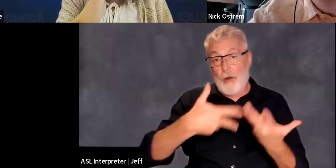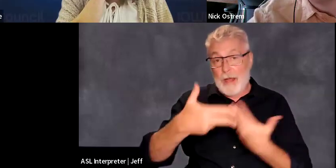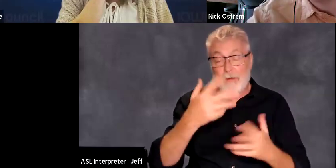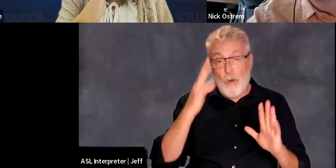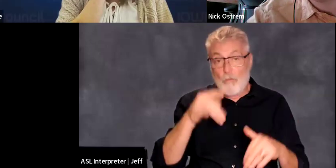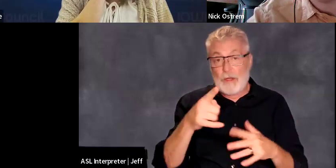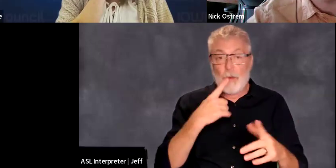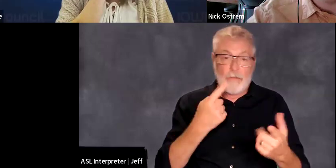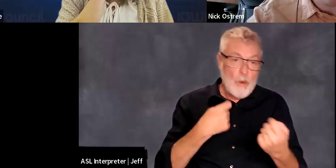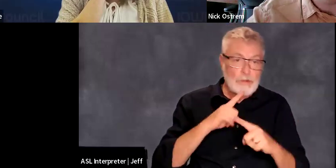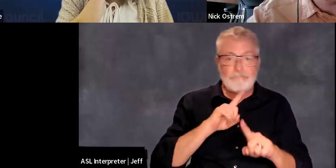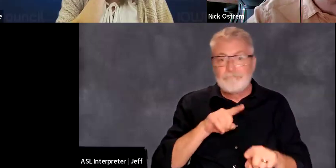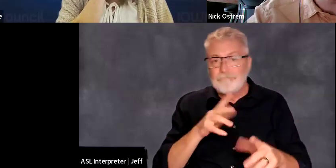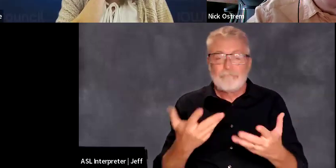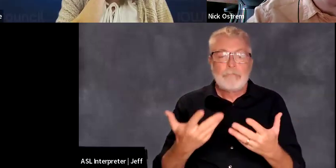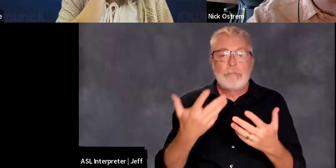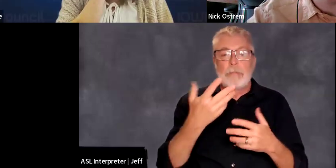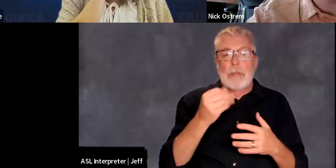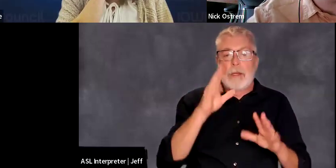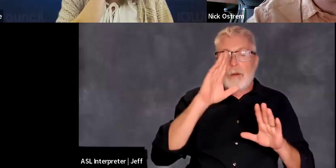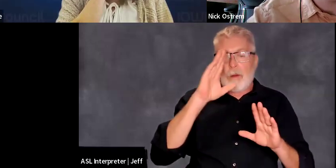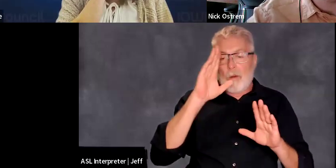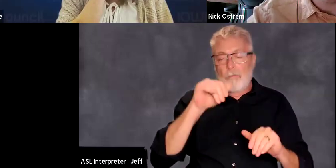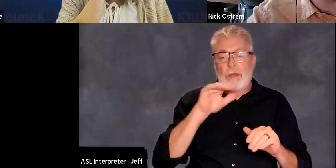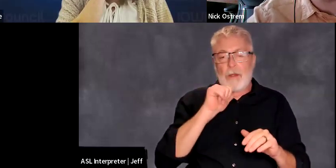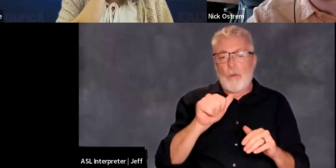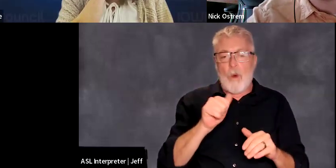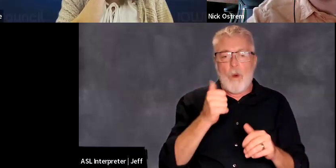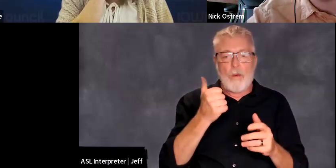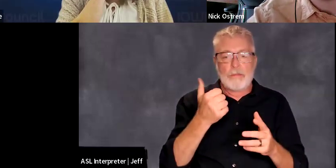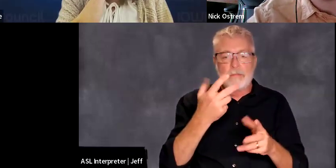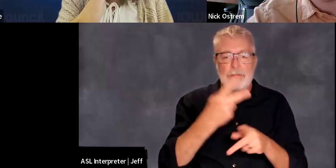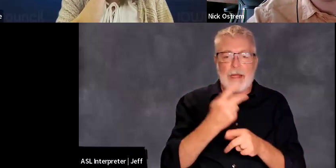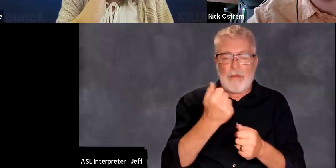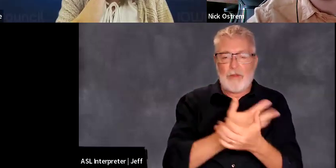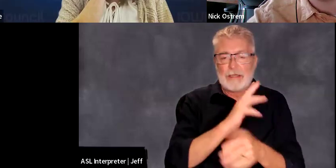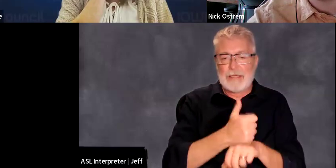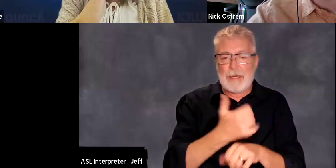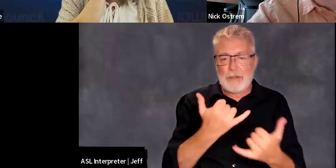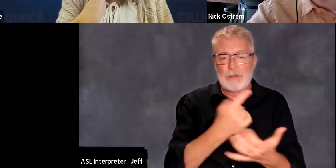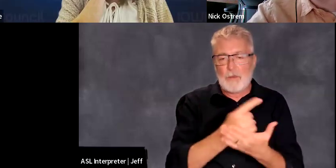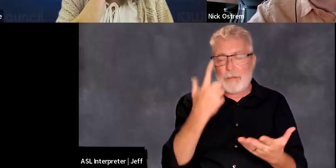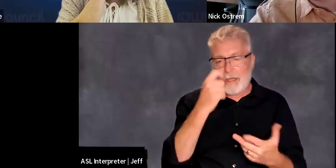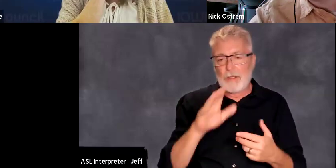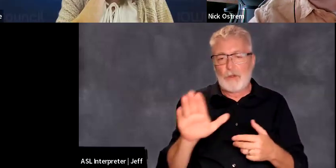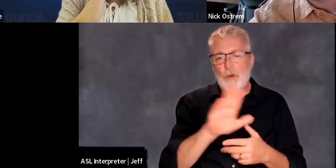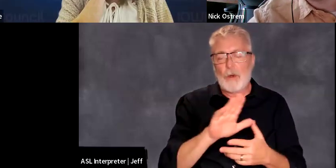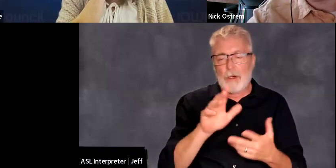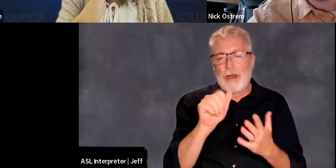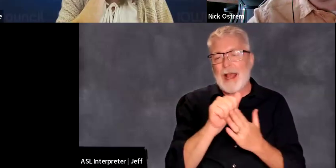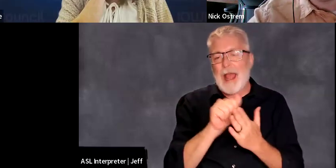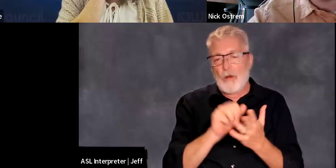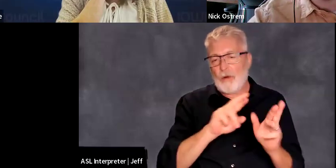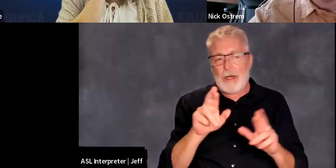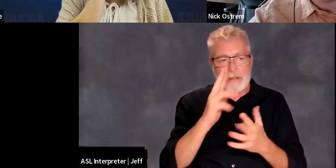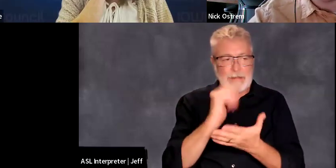hopefully. And it will hopefully not take as long to get everything set up this week since everybody should have their accounts ready to go. So, first